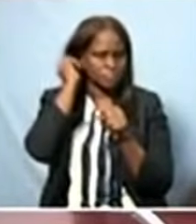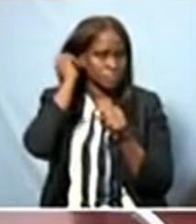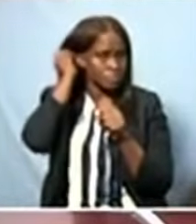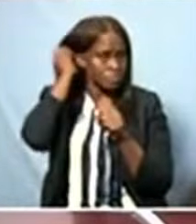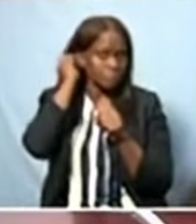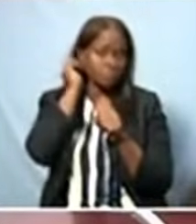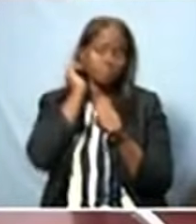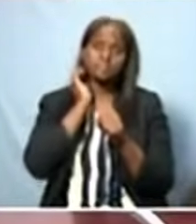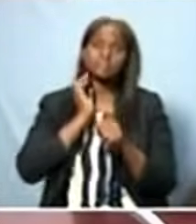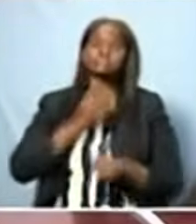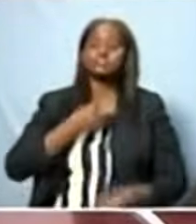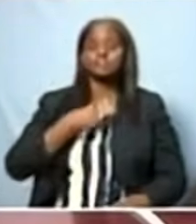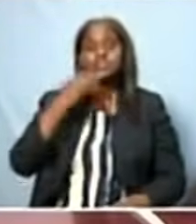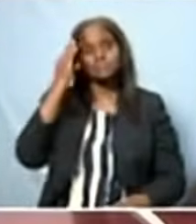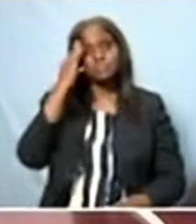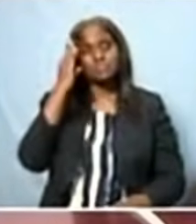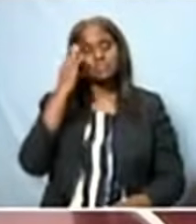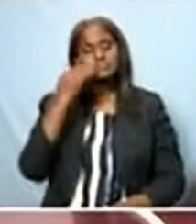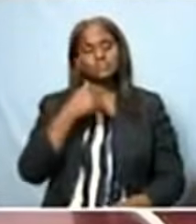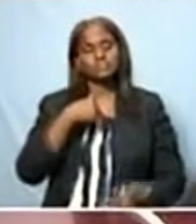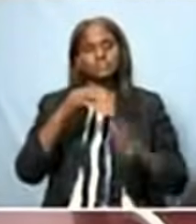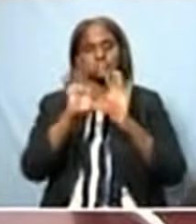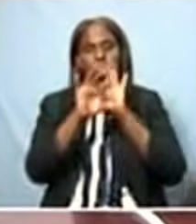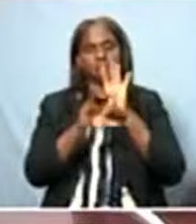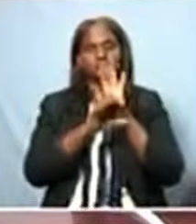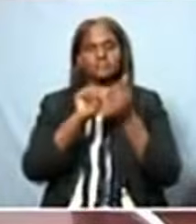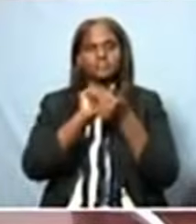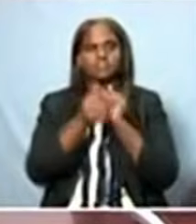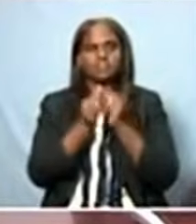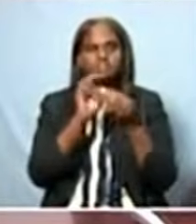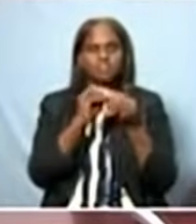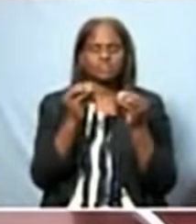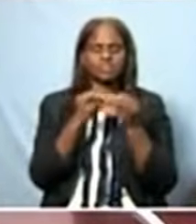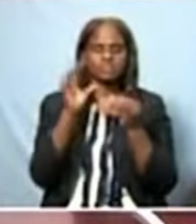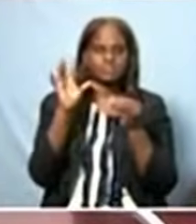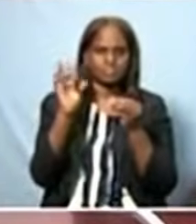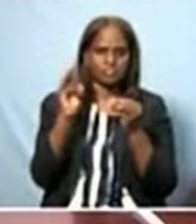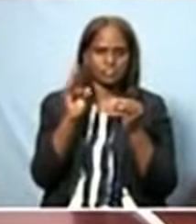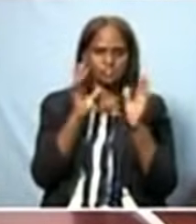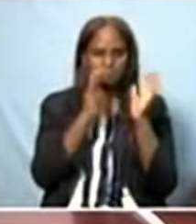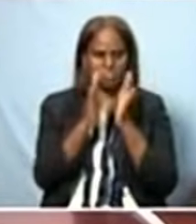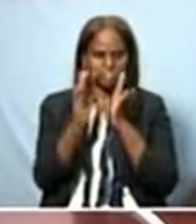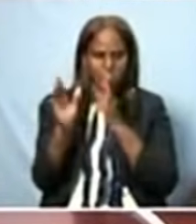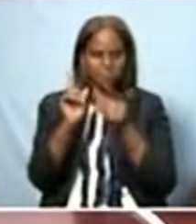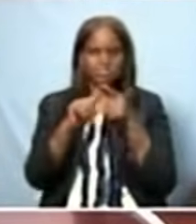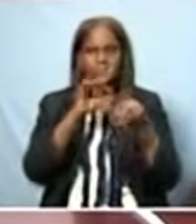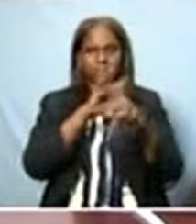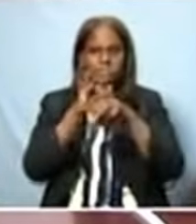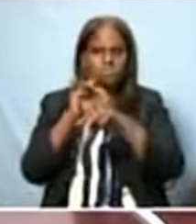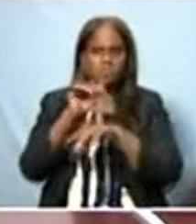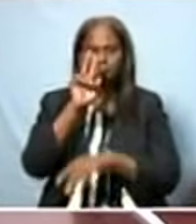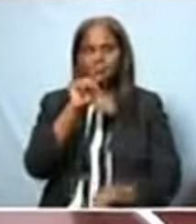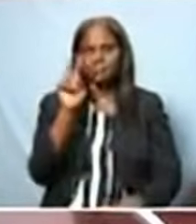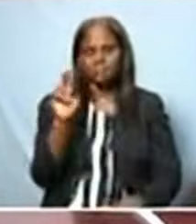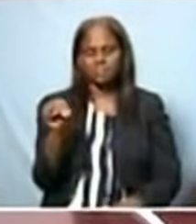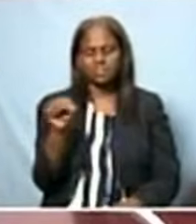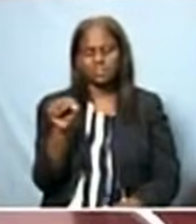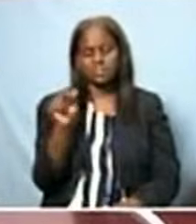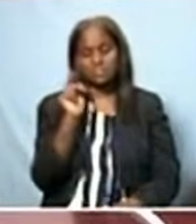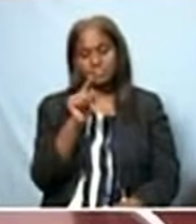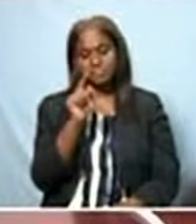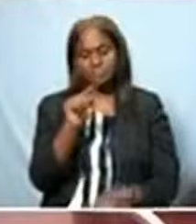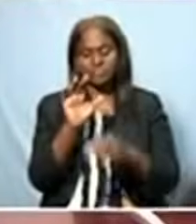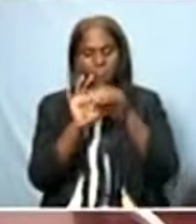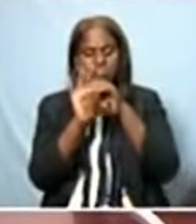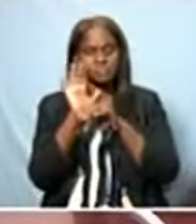that the Constitution Amendment Bill number 7 intends to touch 22 articles of our